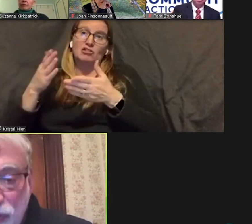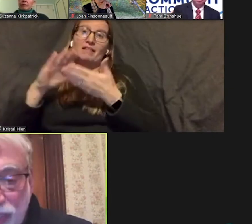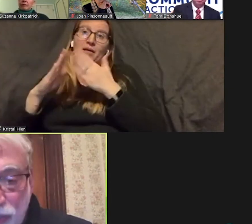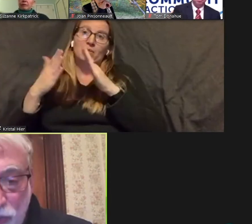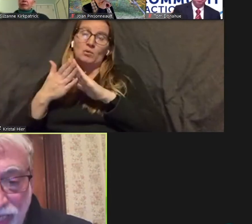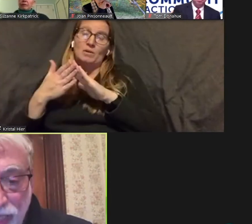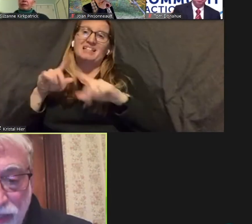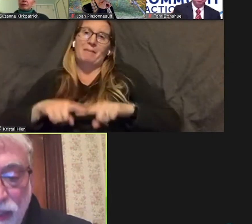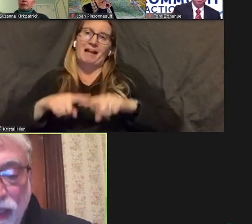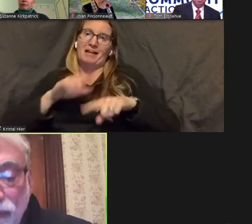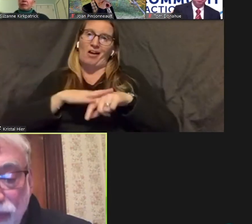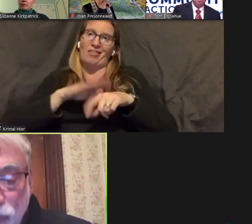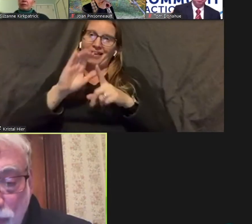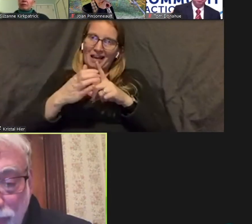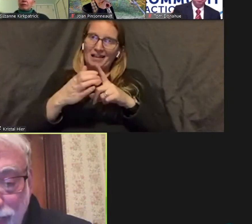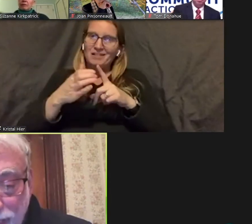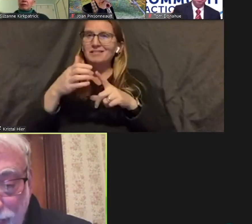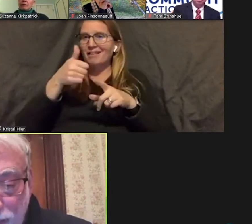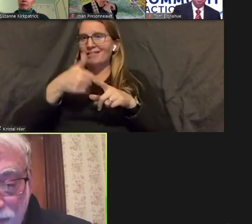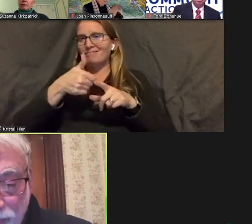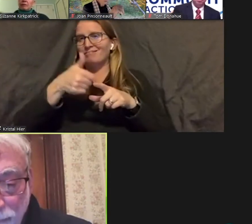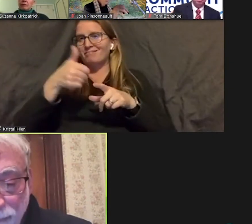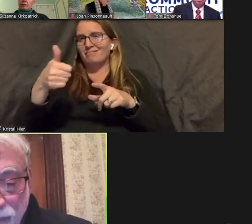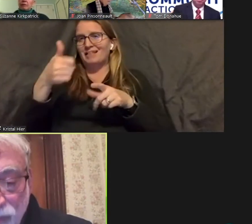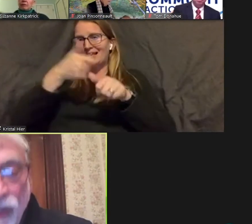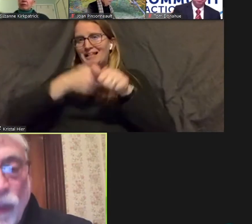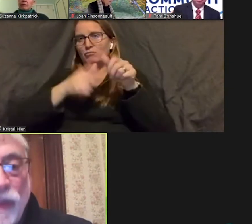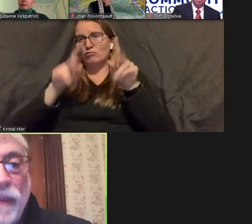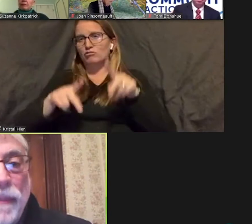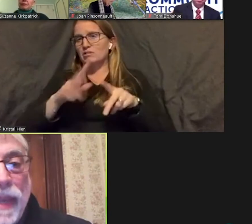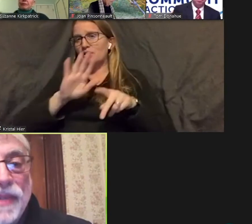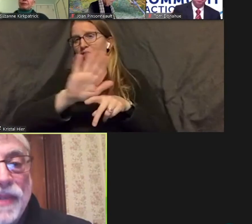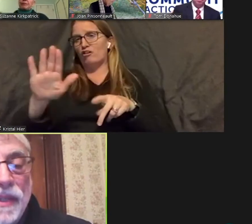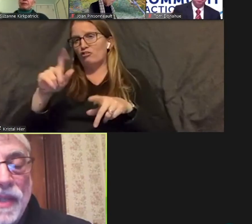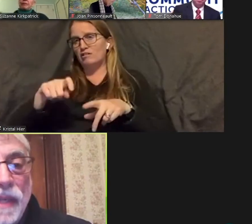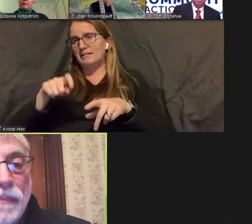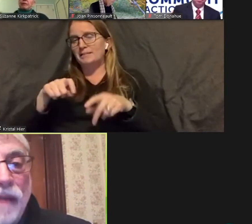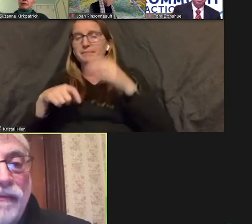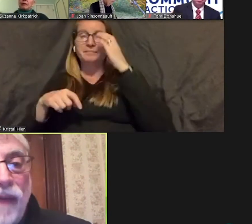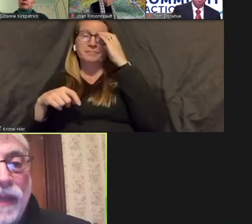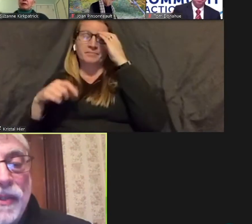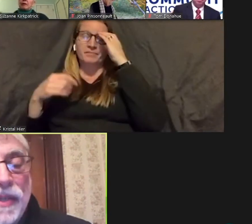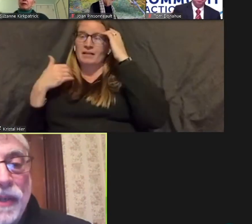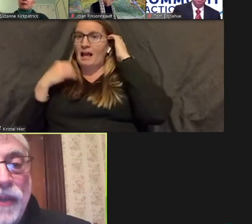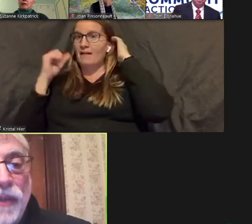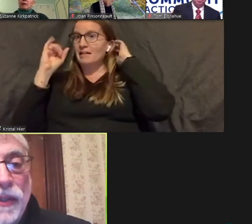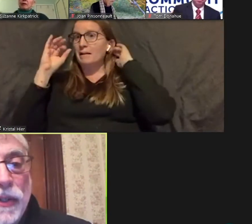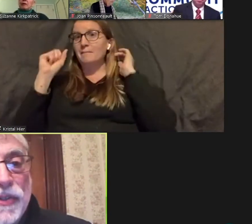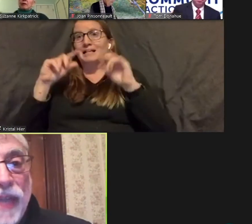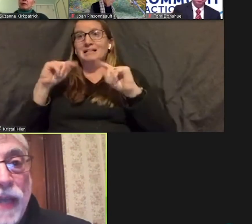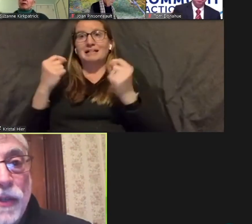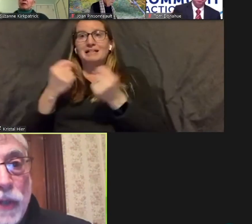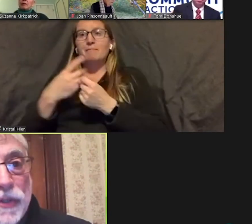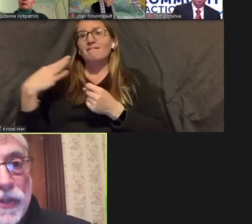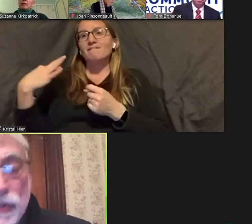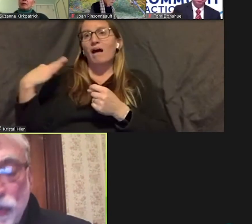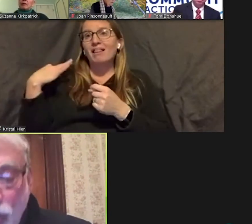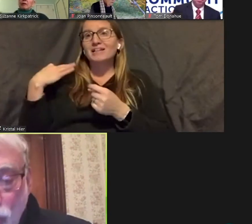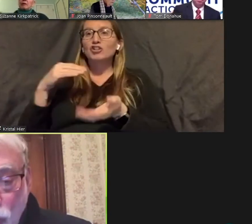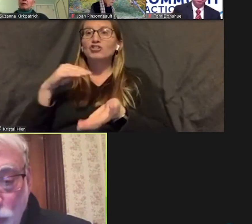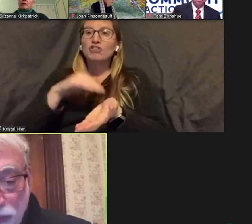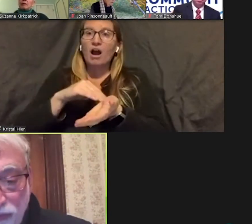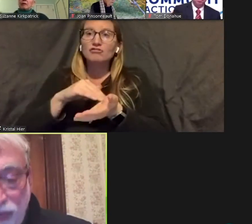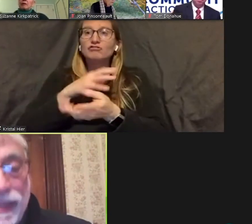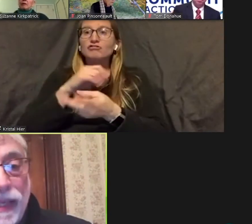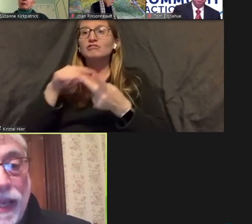on that particular need that an individual may have. We have an amazing team of volunteer doctors and